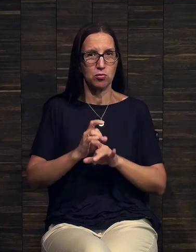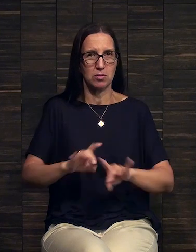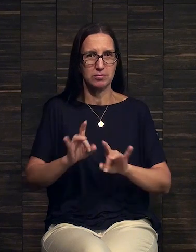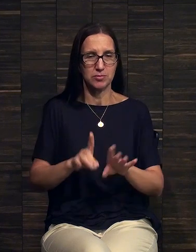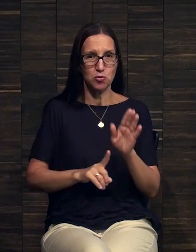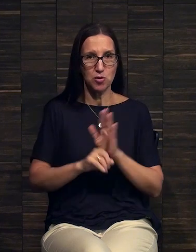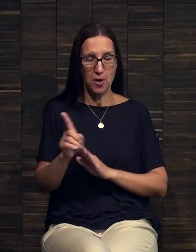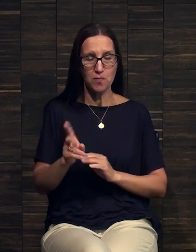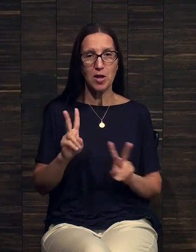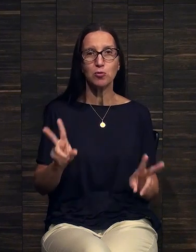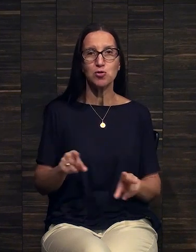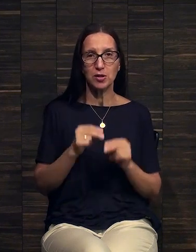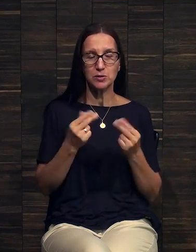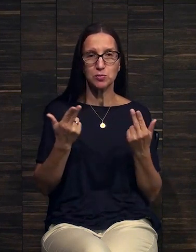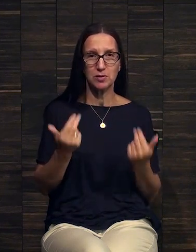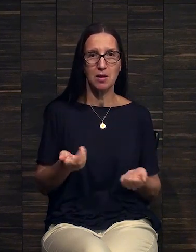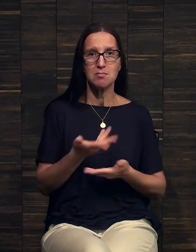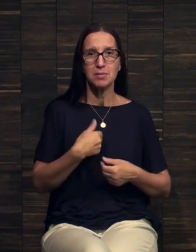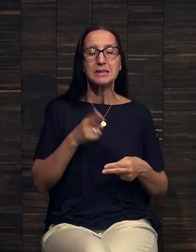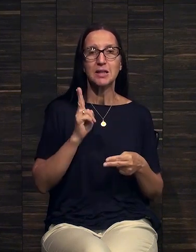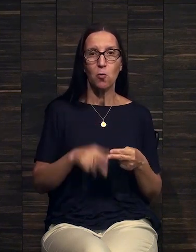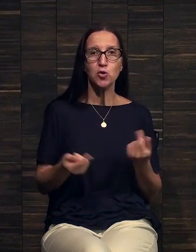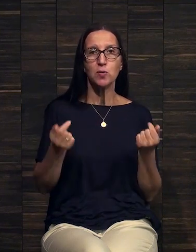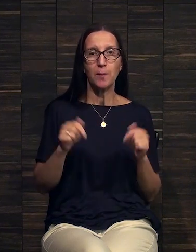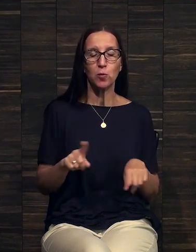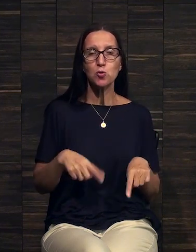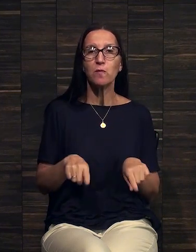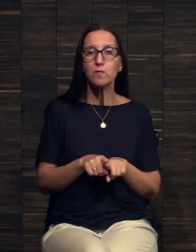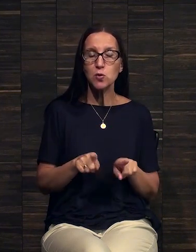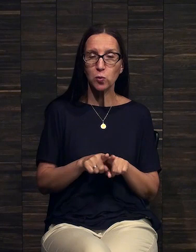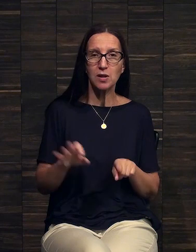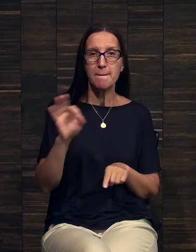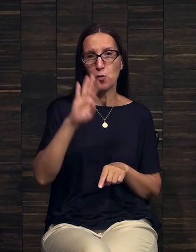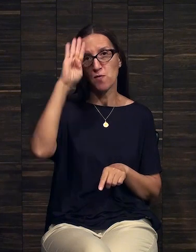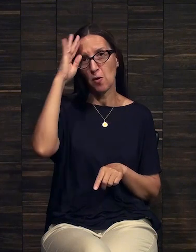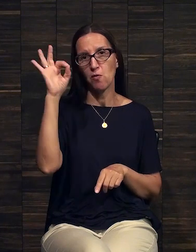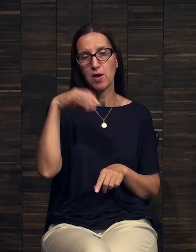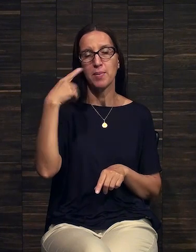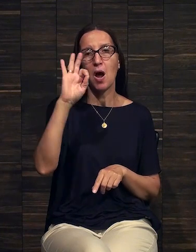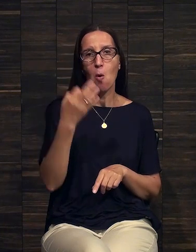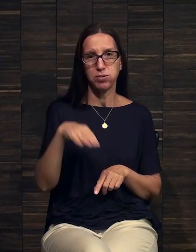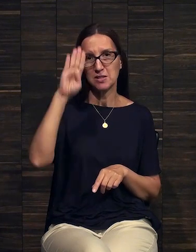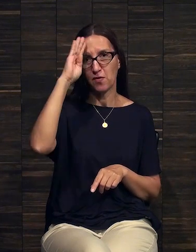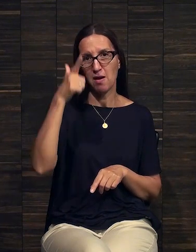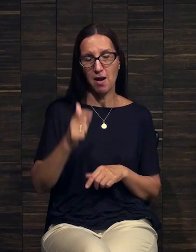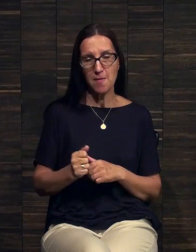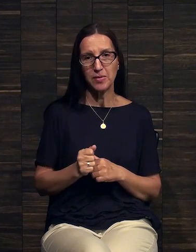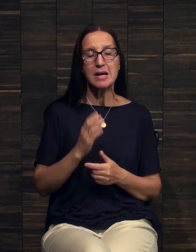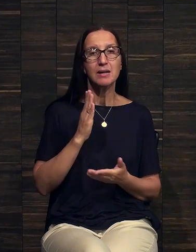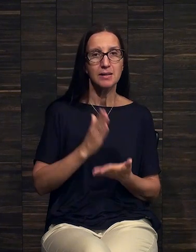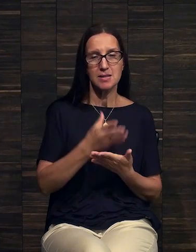internal strains. And let us conclude